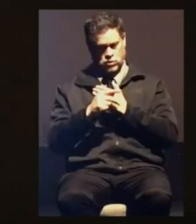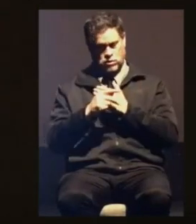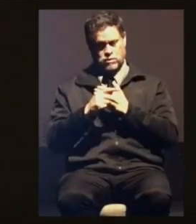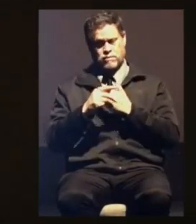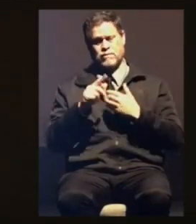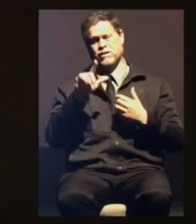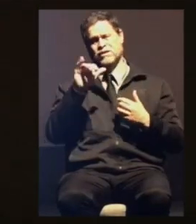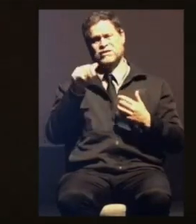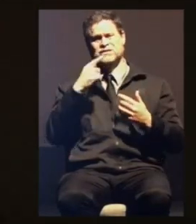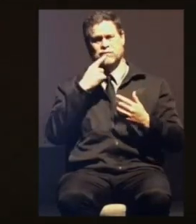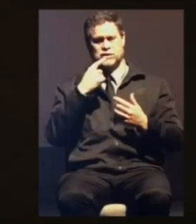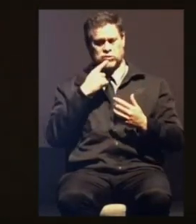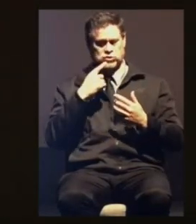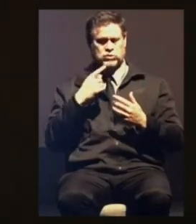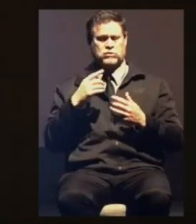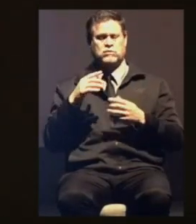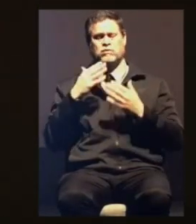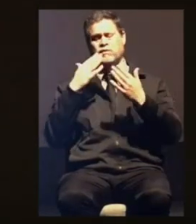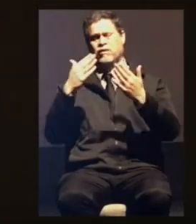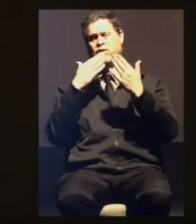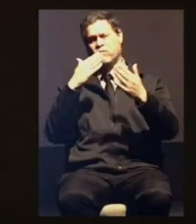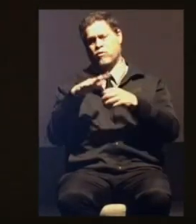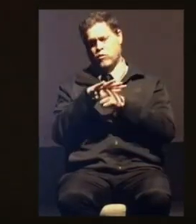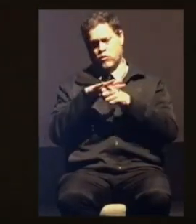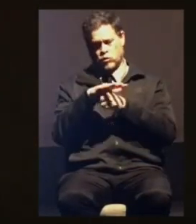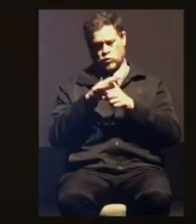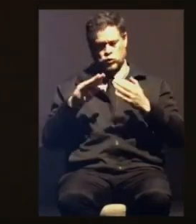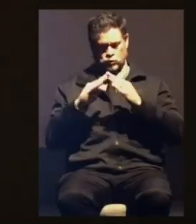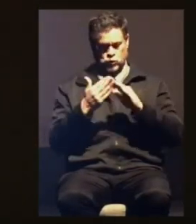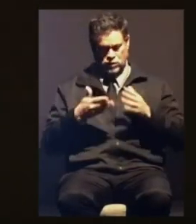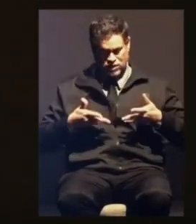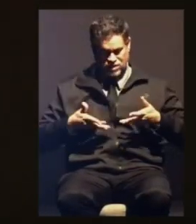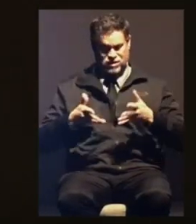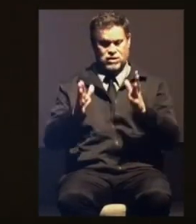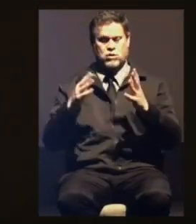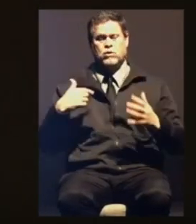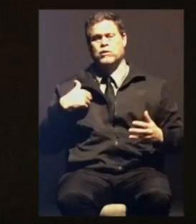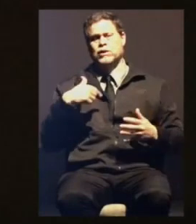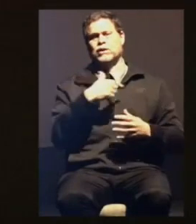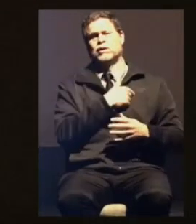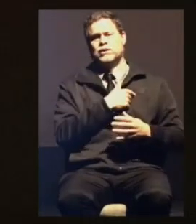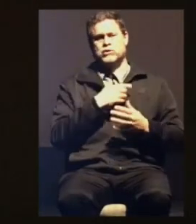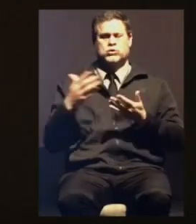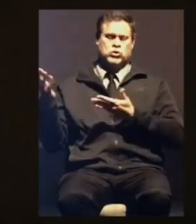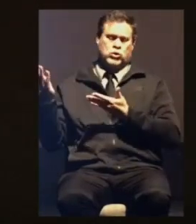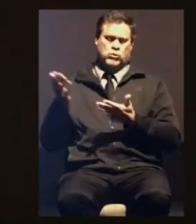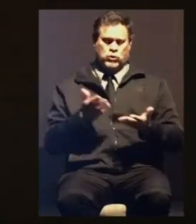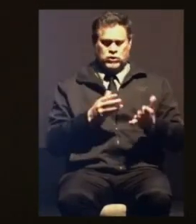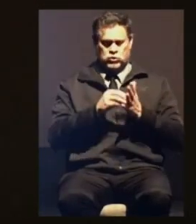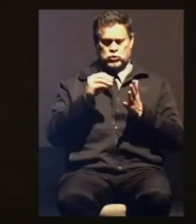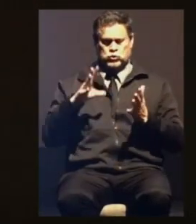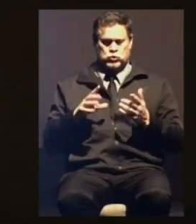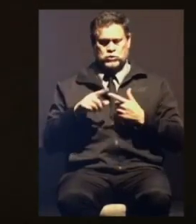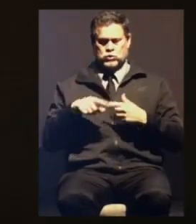mentioned. We're very thankful to the local community for allowing us to bring our students to them, and